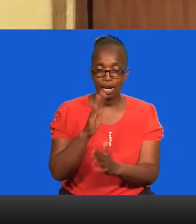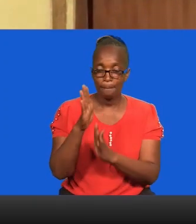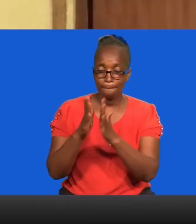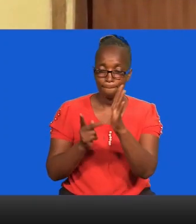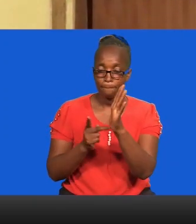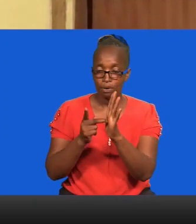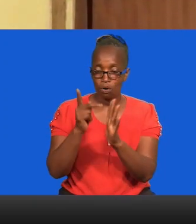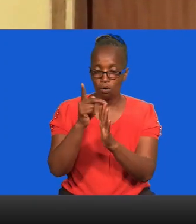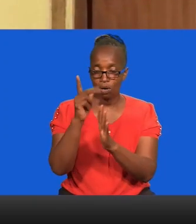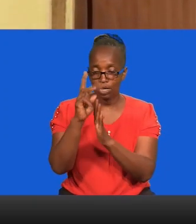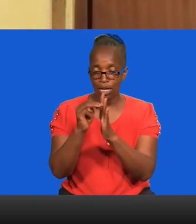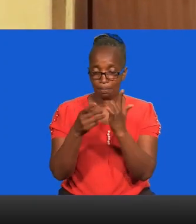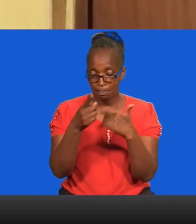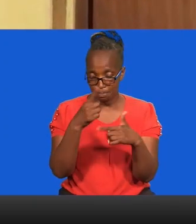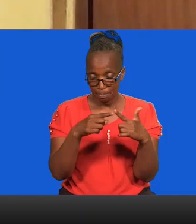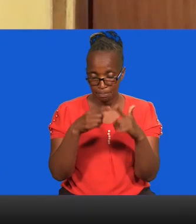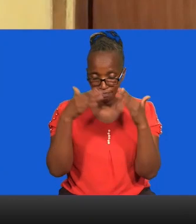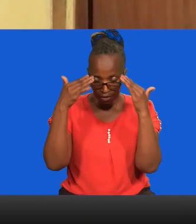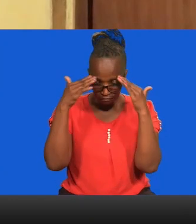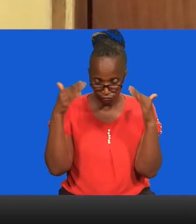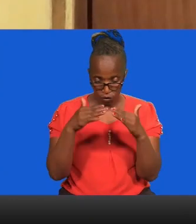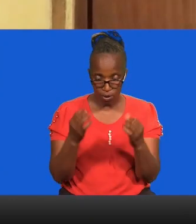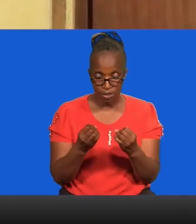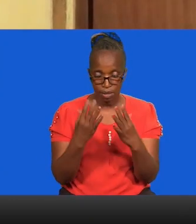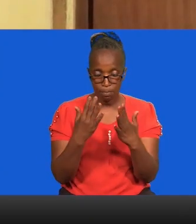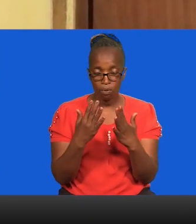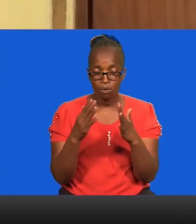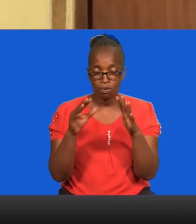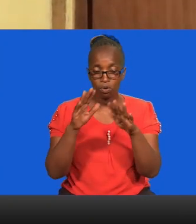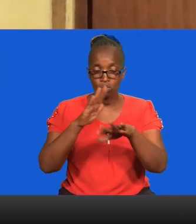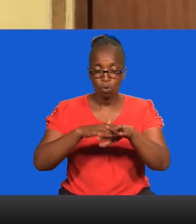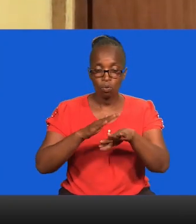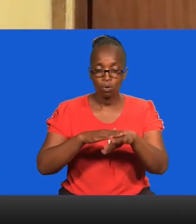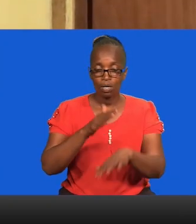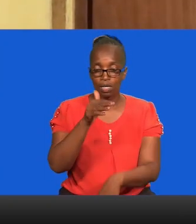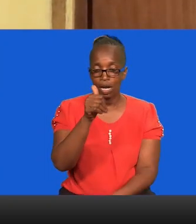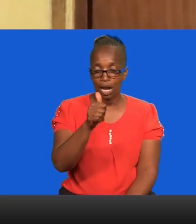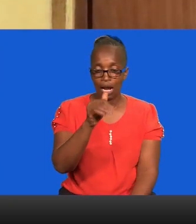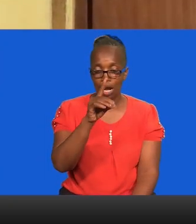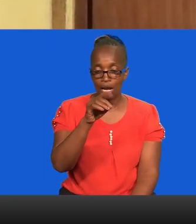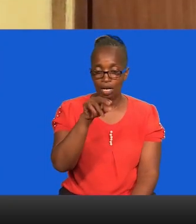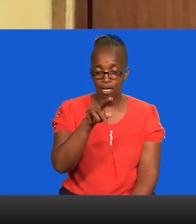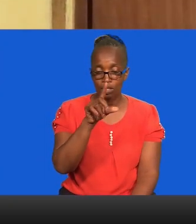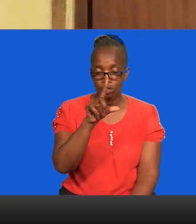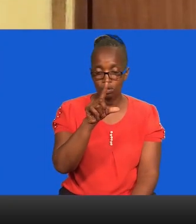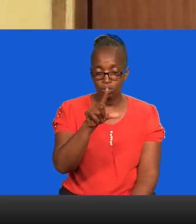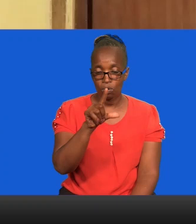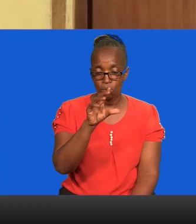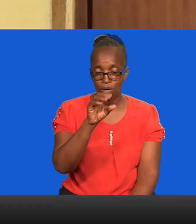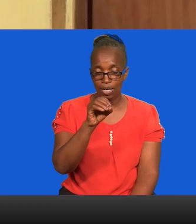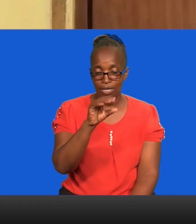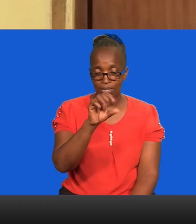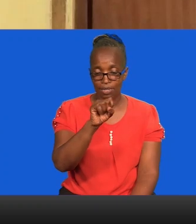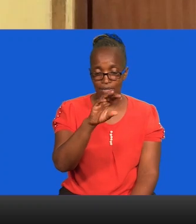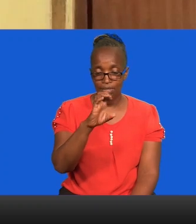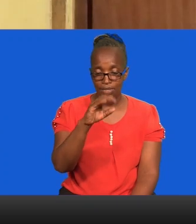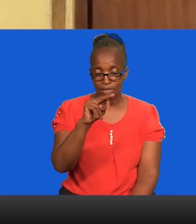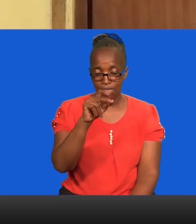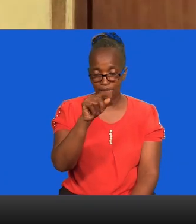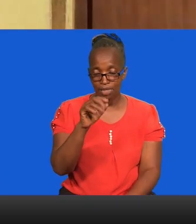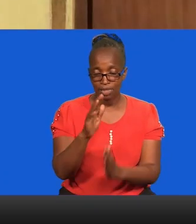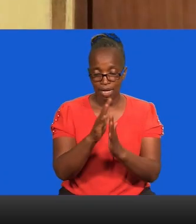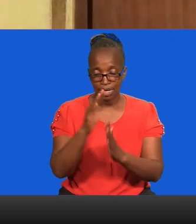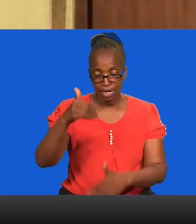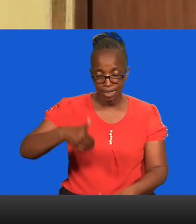it focused on the adolescents and the youth's reproductive